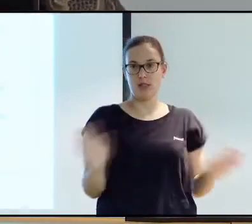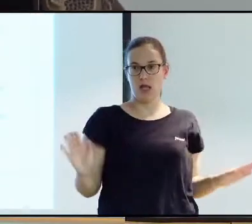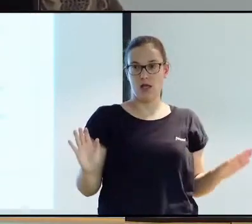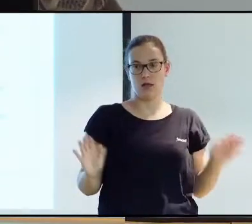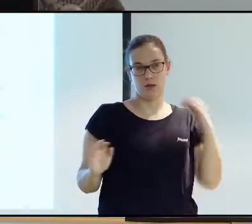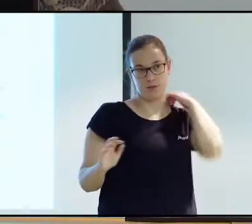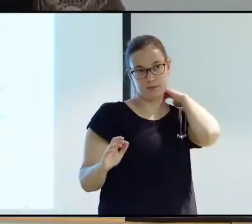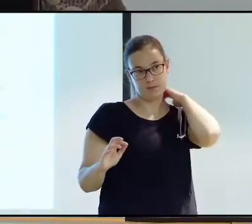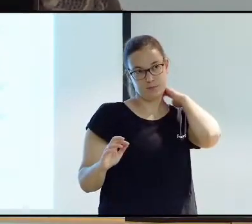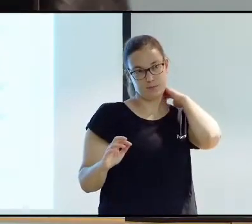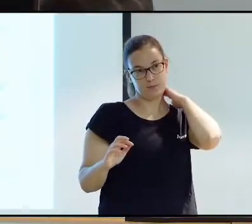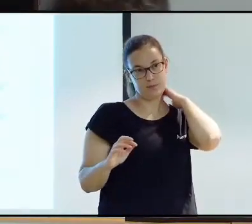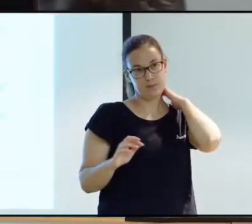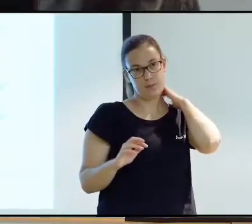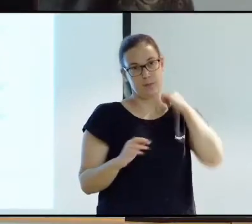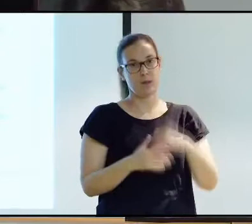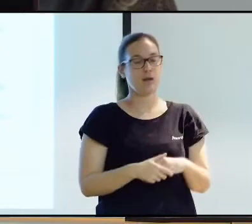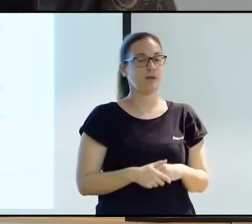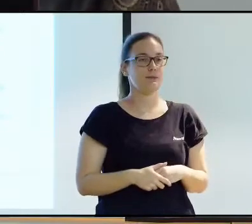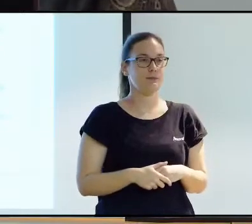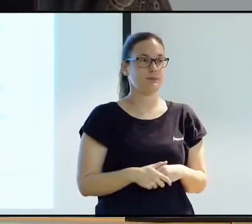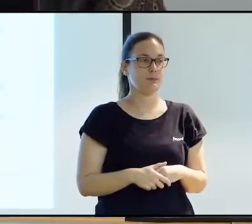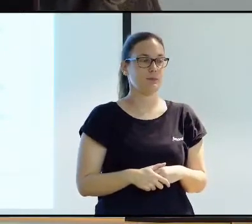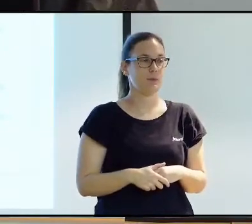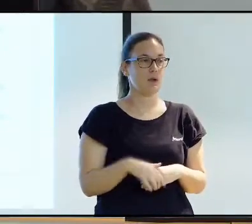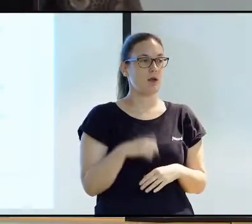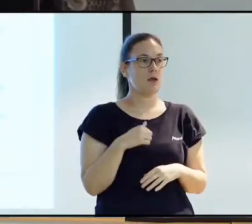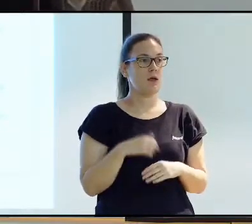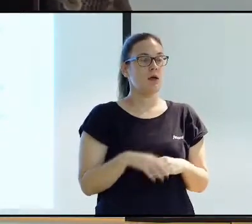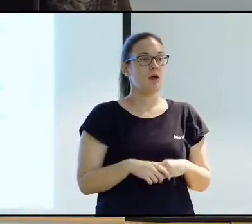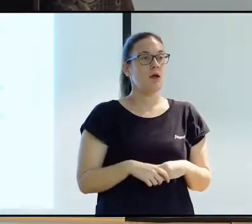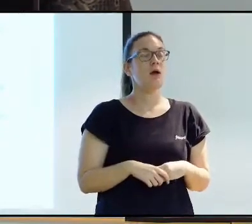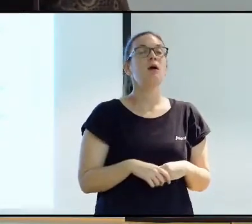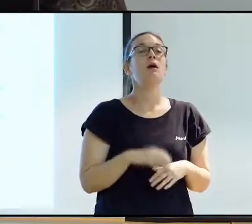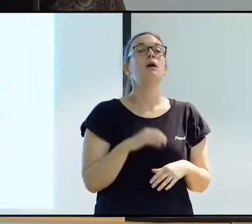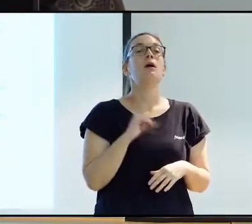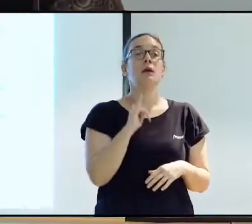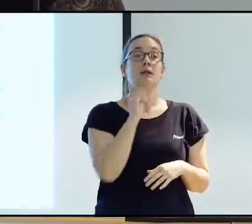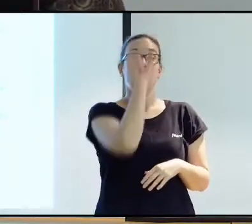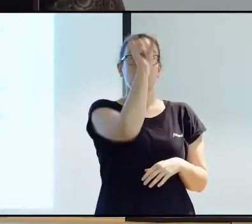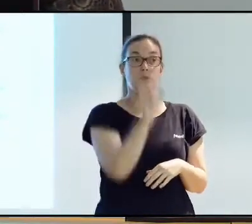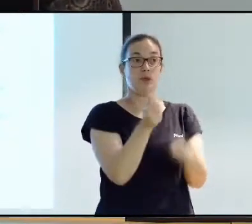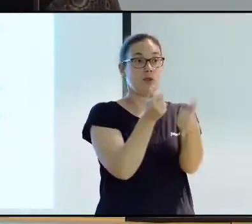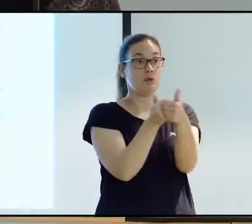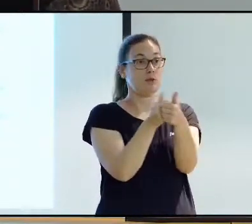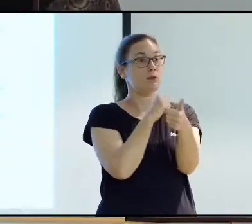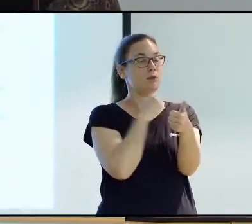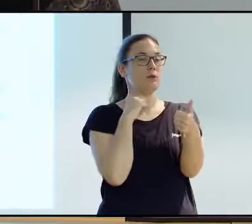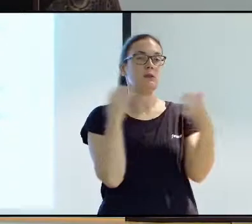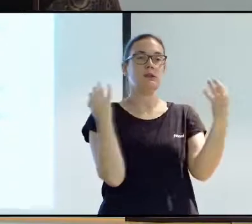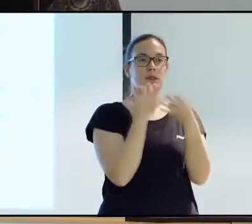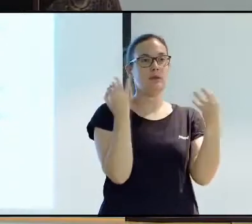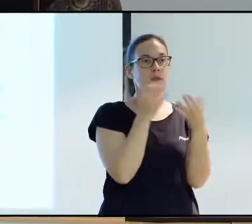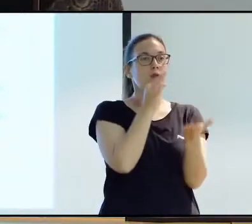in. Again, the profile of the personal assistant is something I'm going to leave for Laura to discuss with